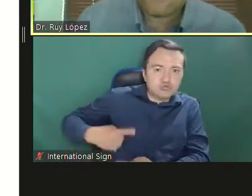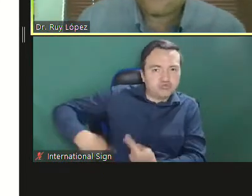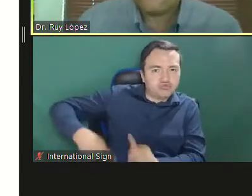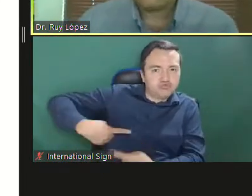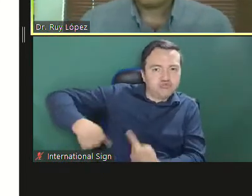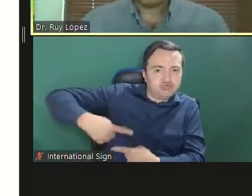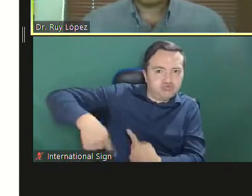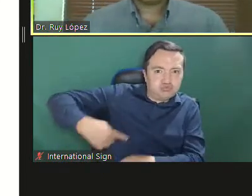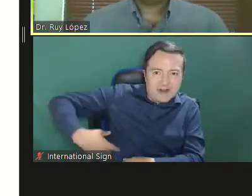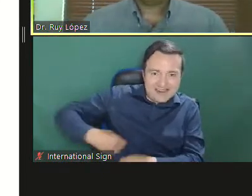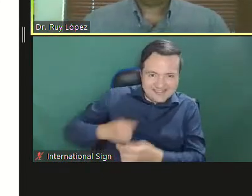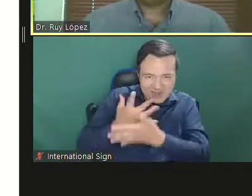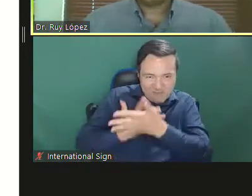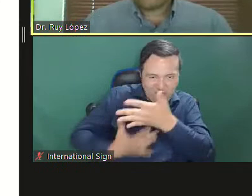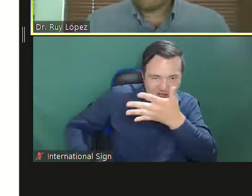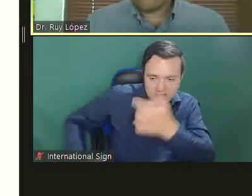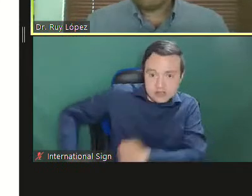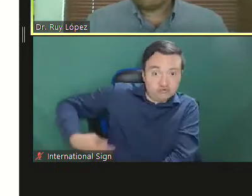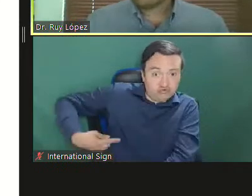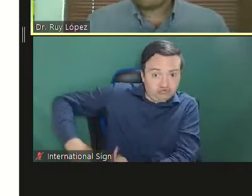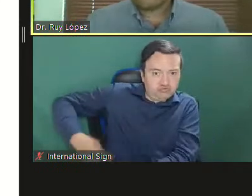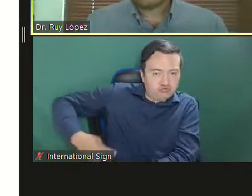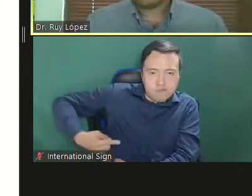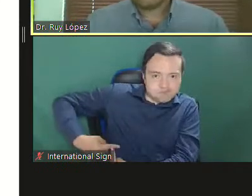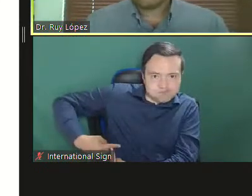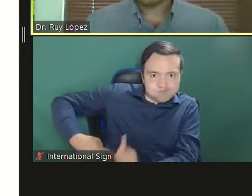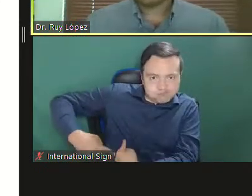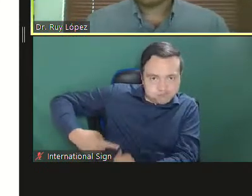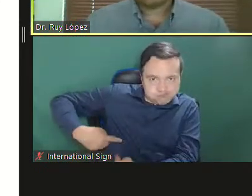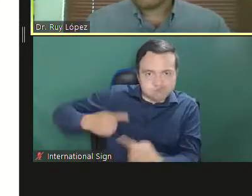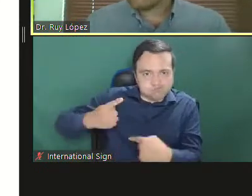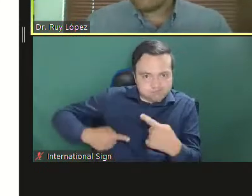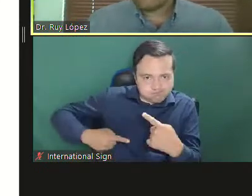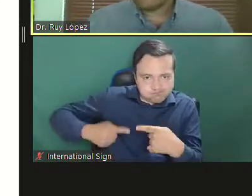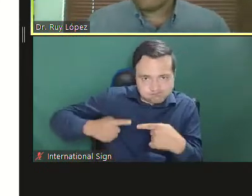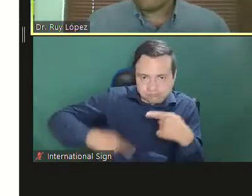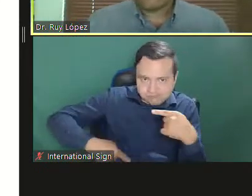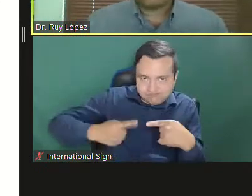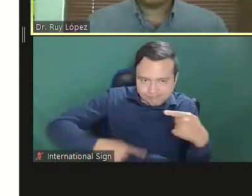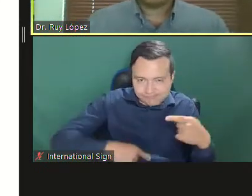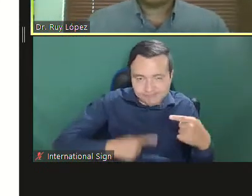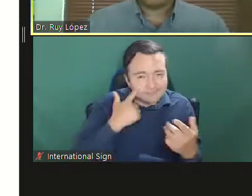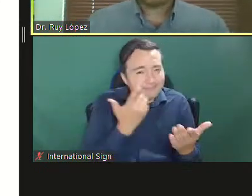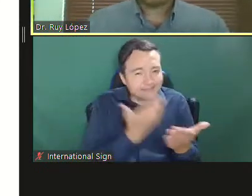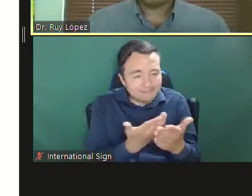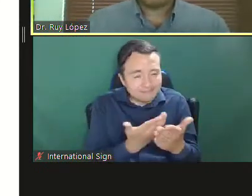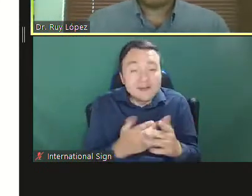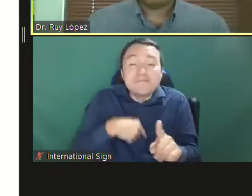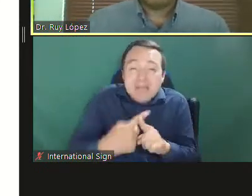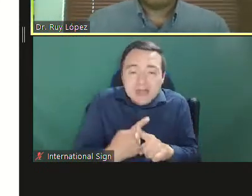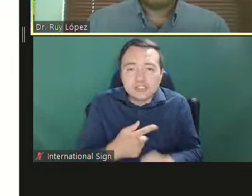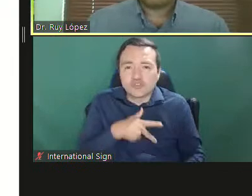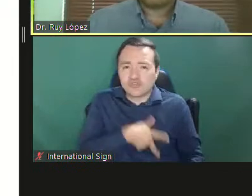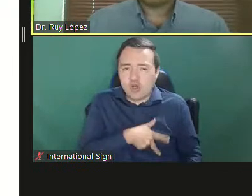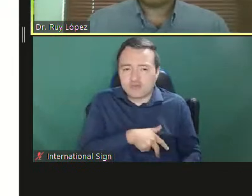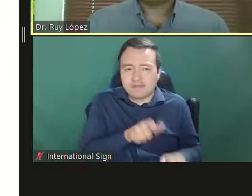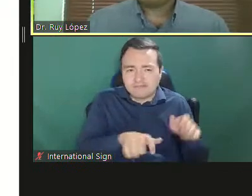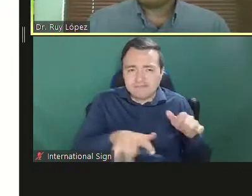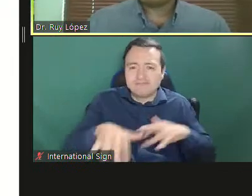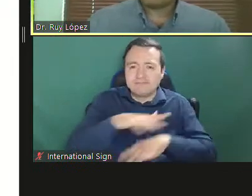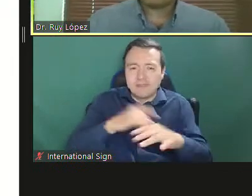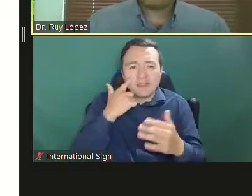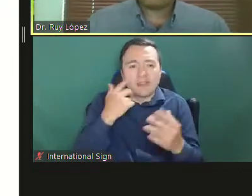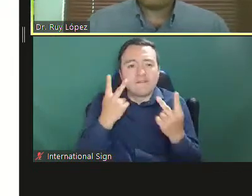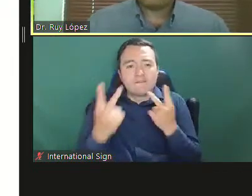disease, and chronic obstructive pulmonary disease. There are many social determinants as well that we have